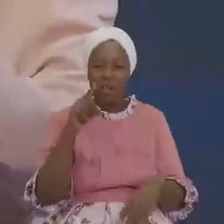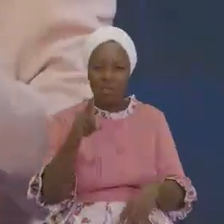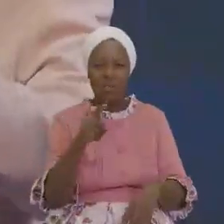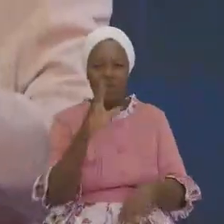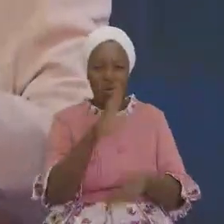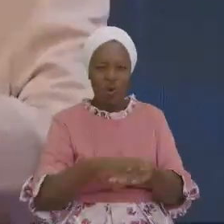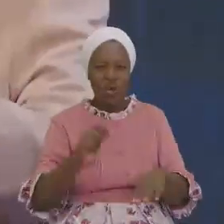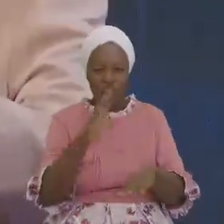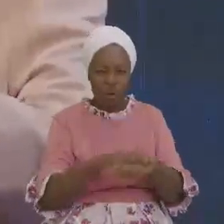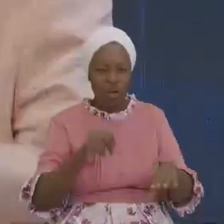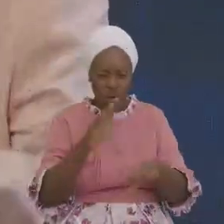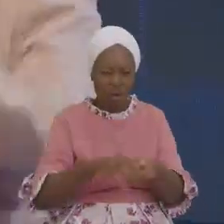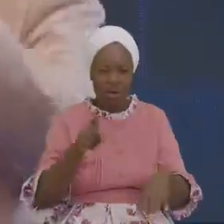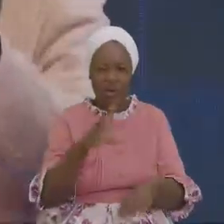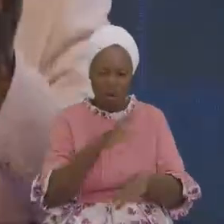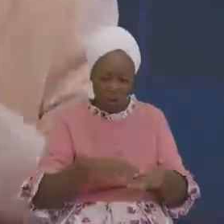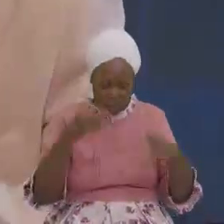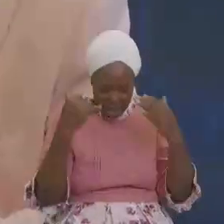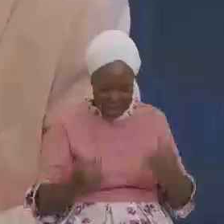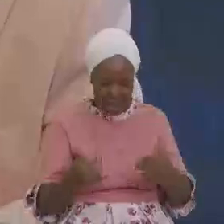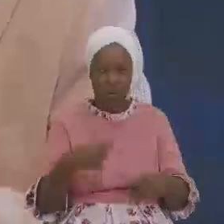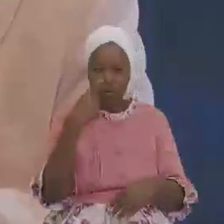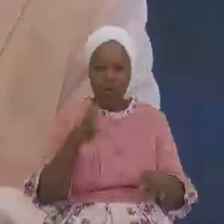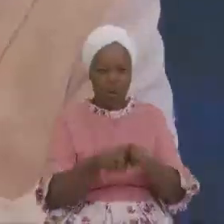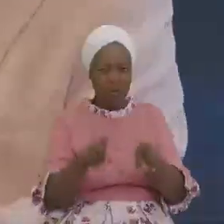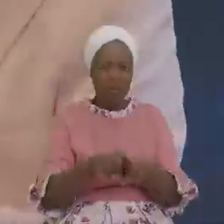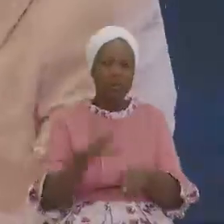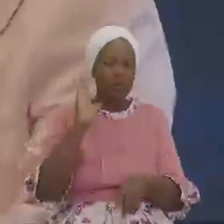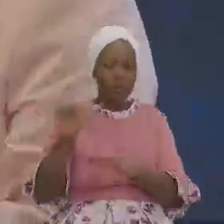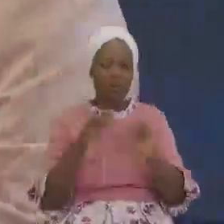calleth you, is calling you right now, who also will do it.